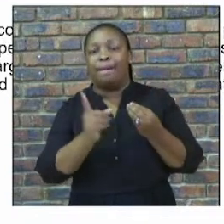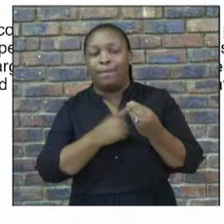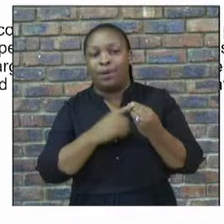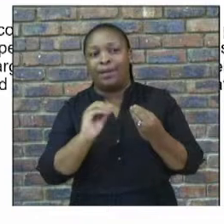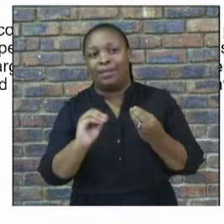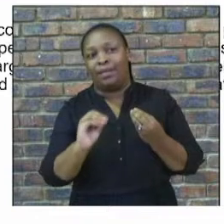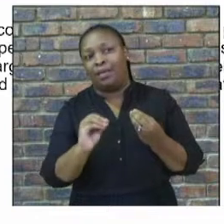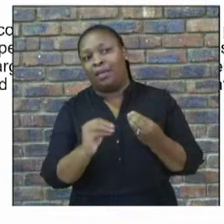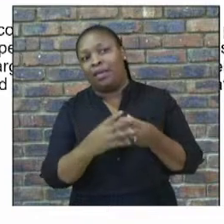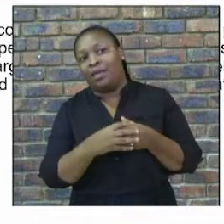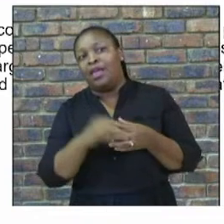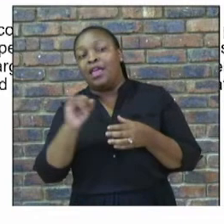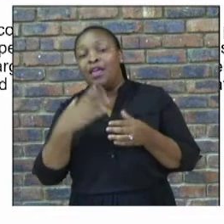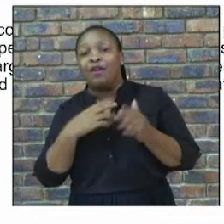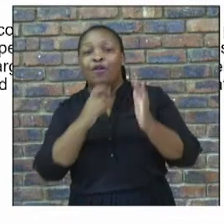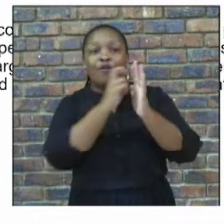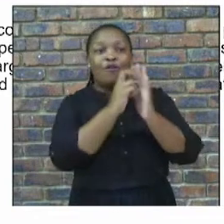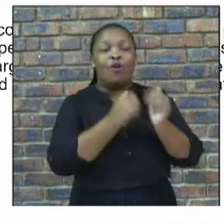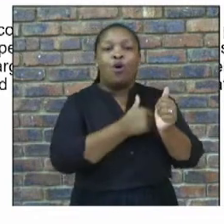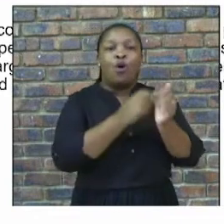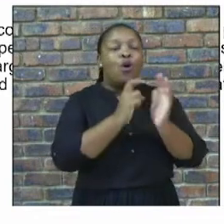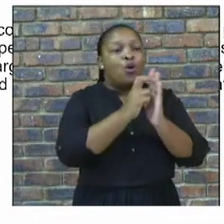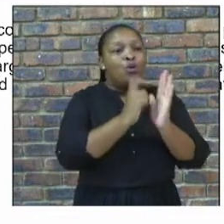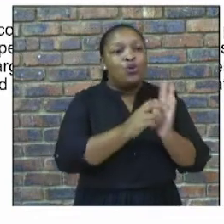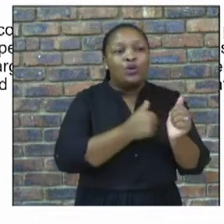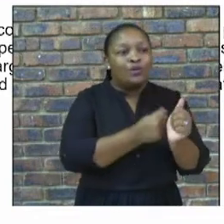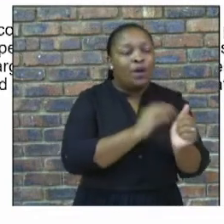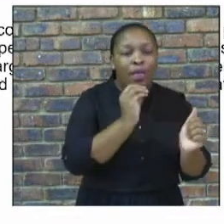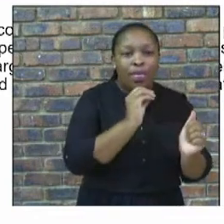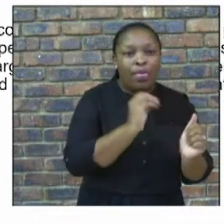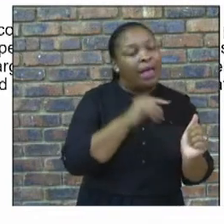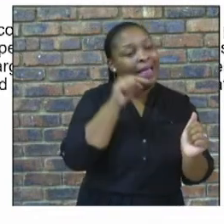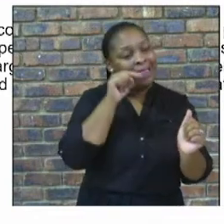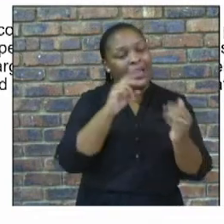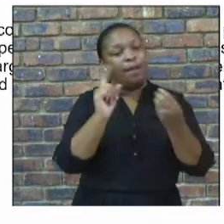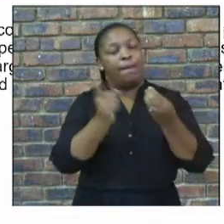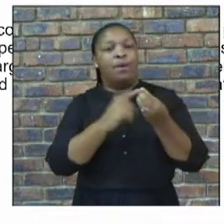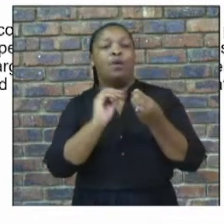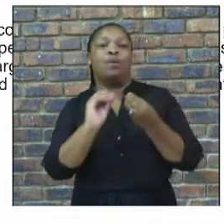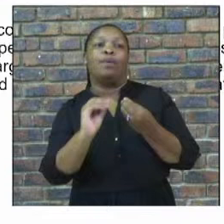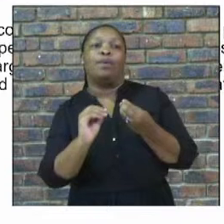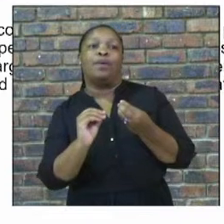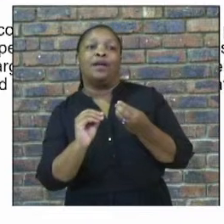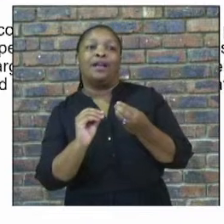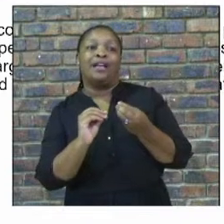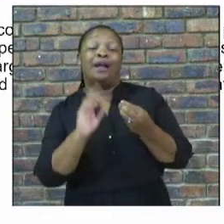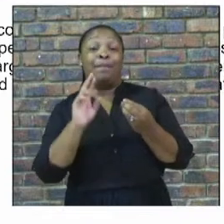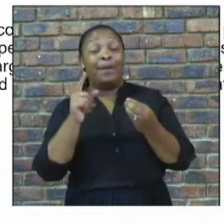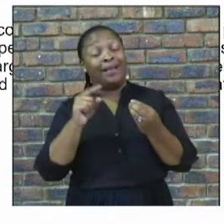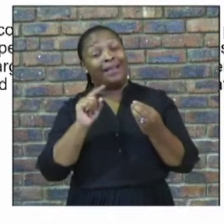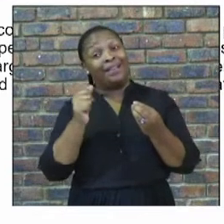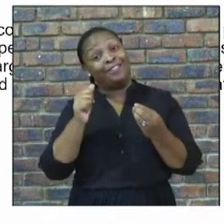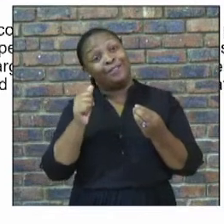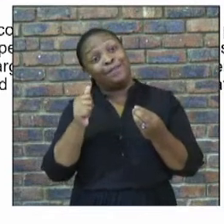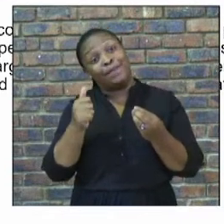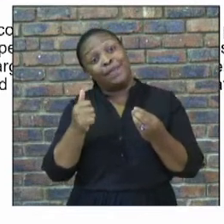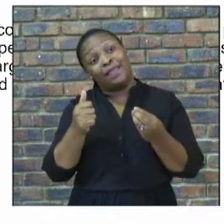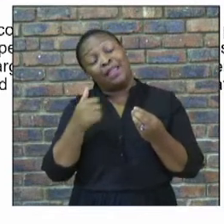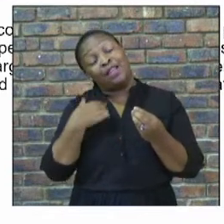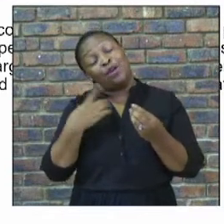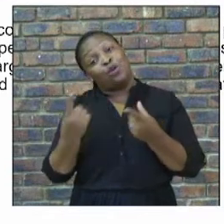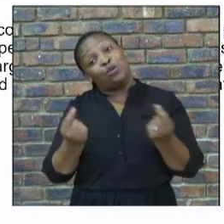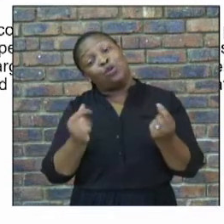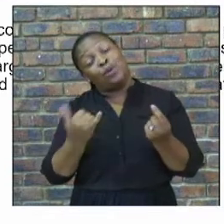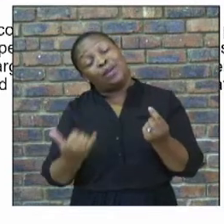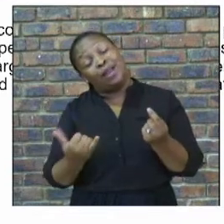batho ba roba molao, so re tla go na ba le penalty tse so. One of the problems that we know in terms of the practice, gore